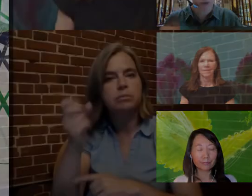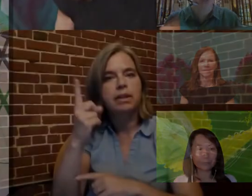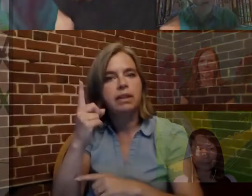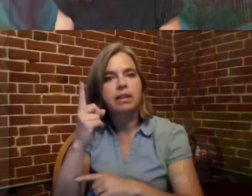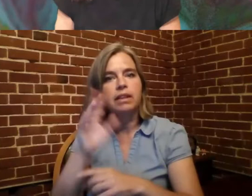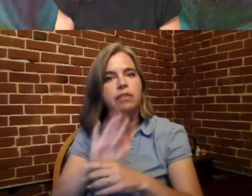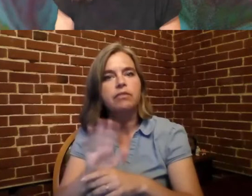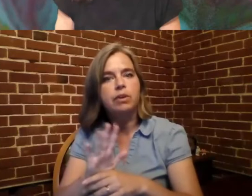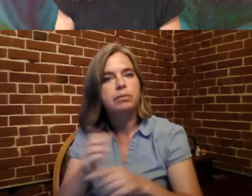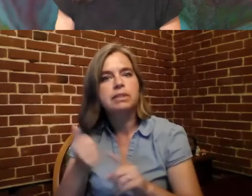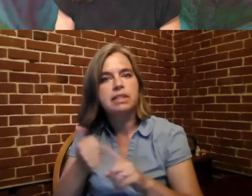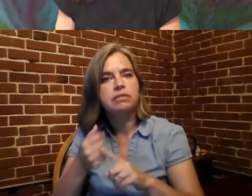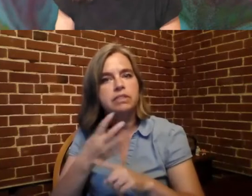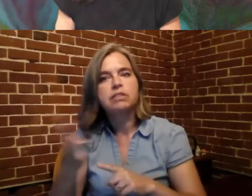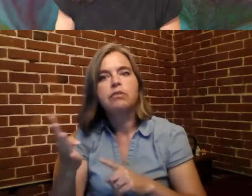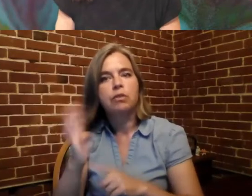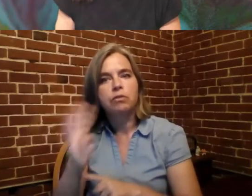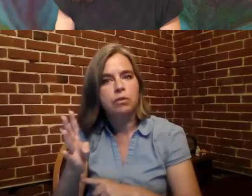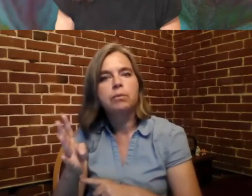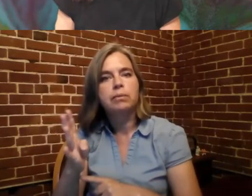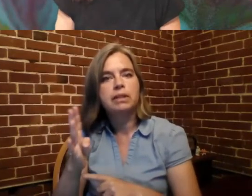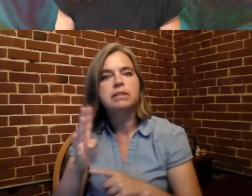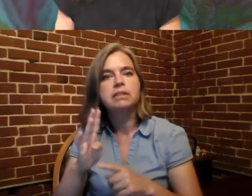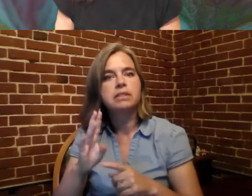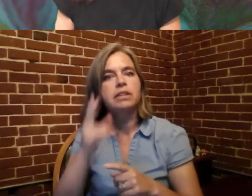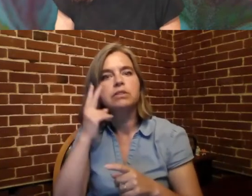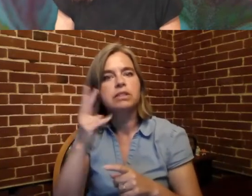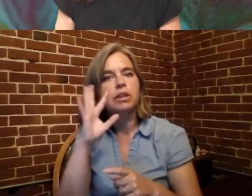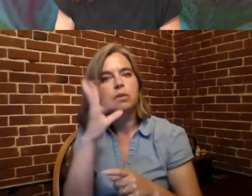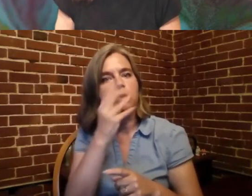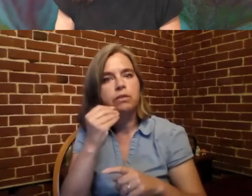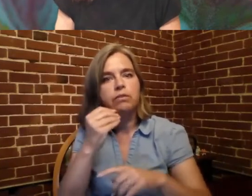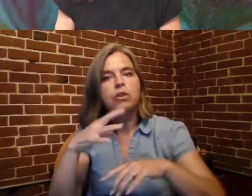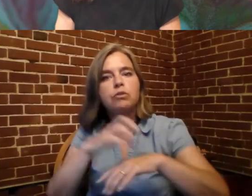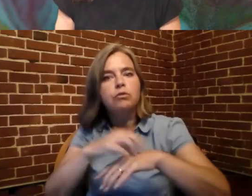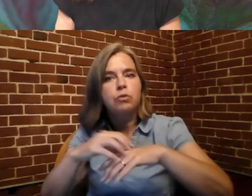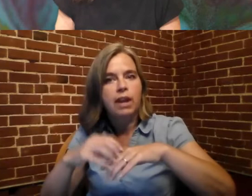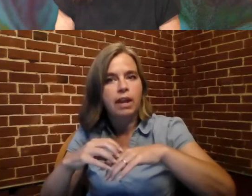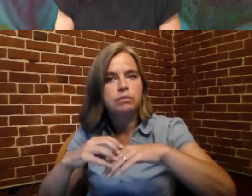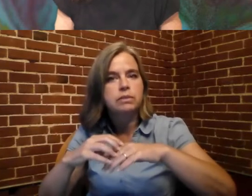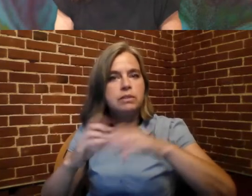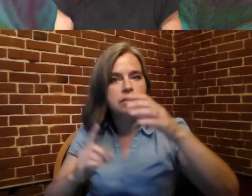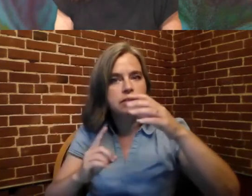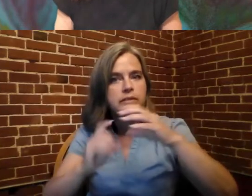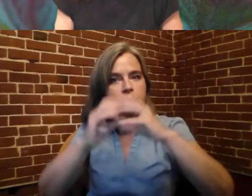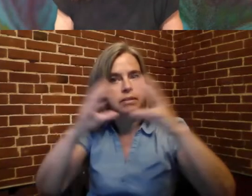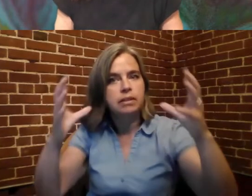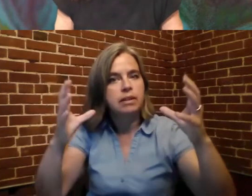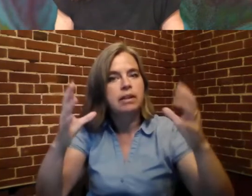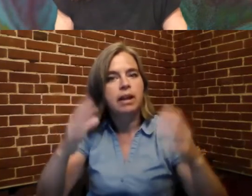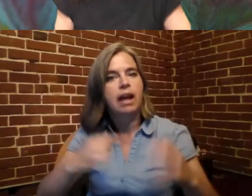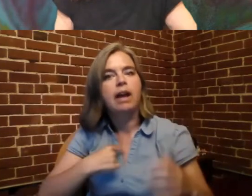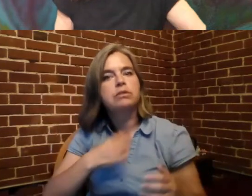is several minutes long. And so at some point you sort of see these beautiful bunches of grapes visualized. And so I was curious how that sort of came